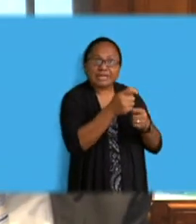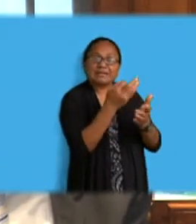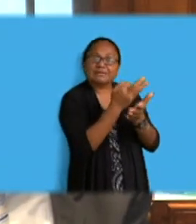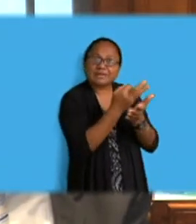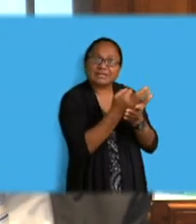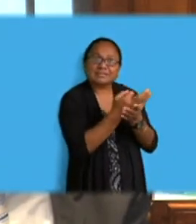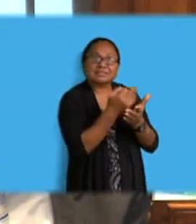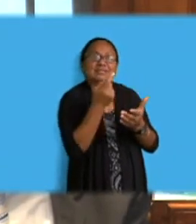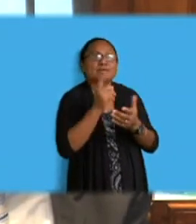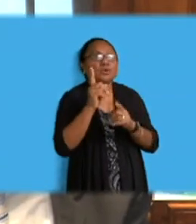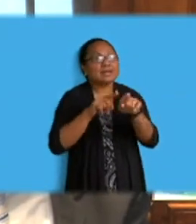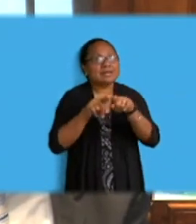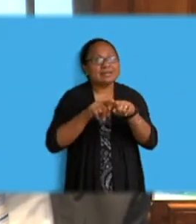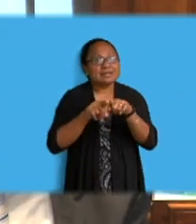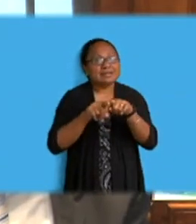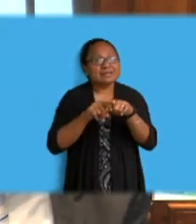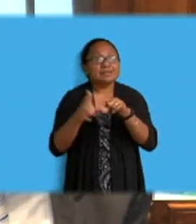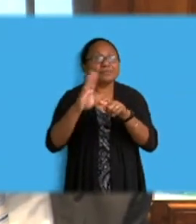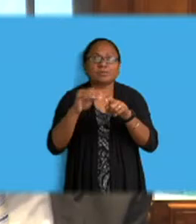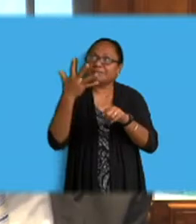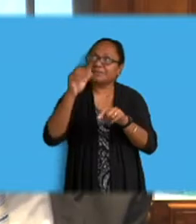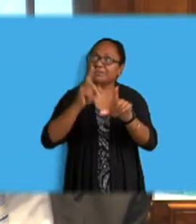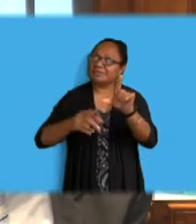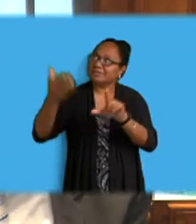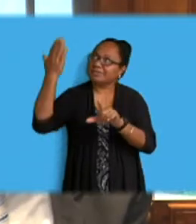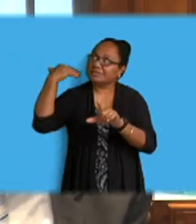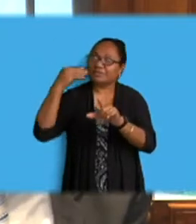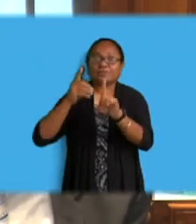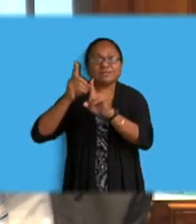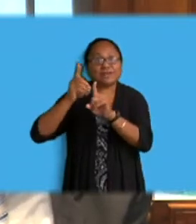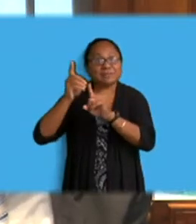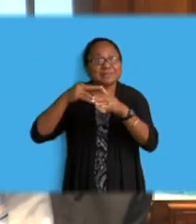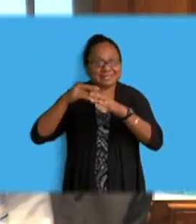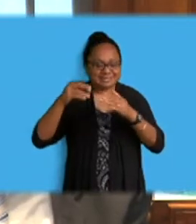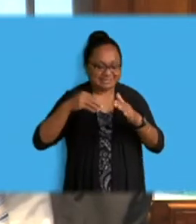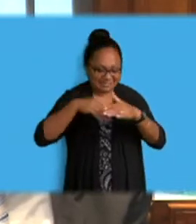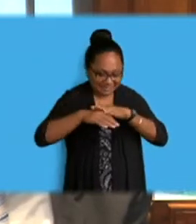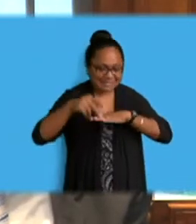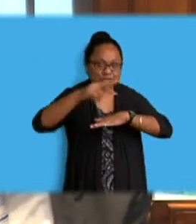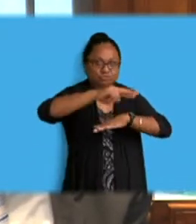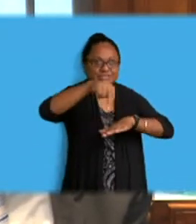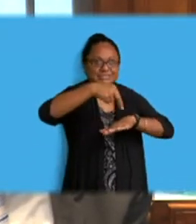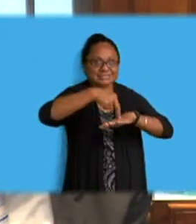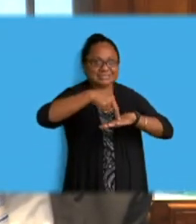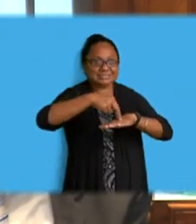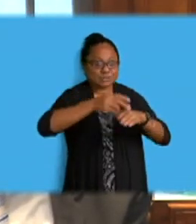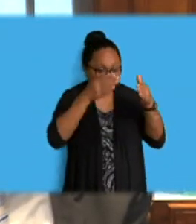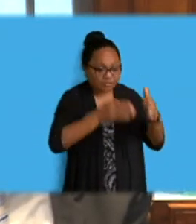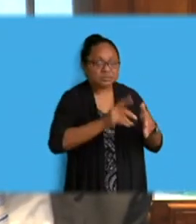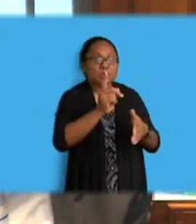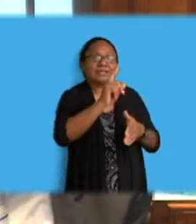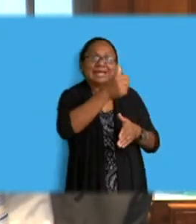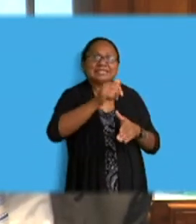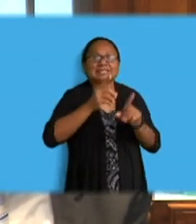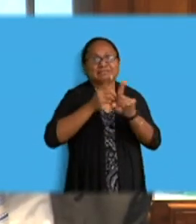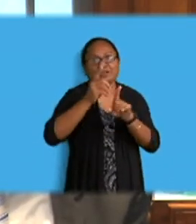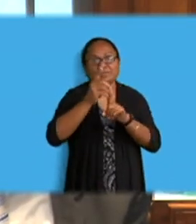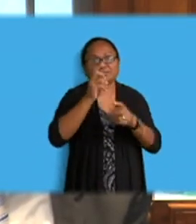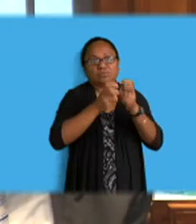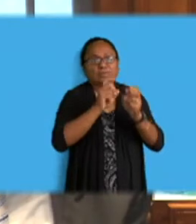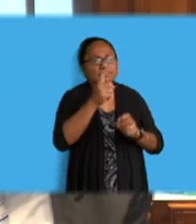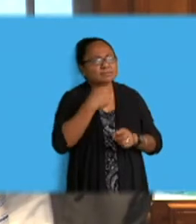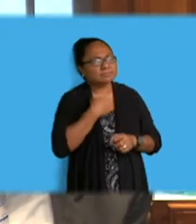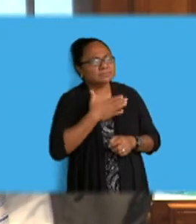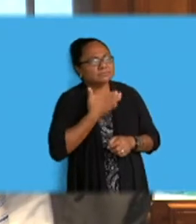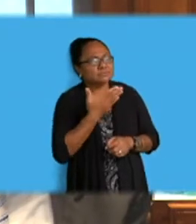lessons learned from the past 50 years of development in the region, with special focus on the Asia development crisis. But what interested